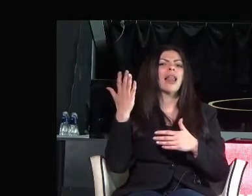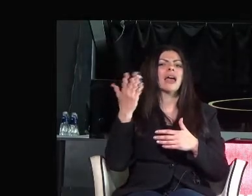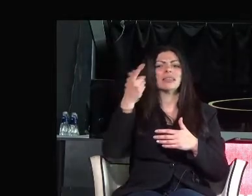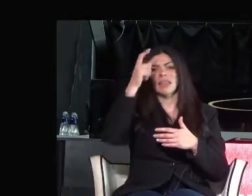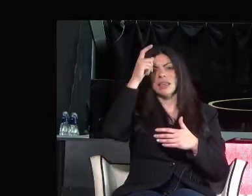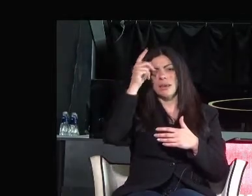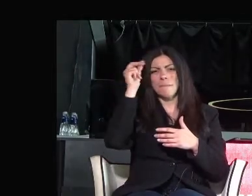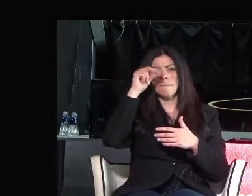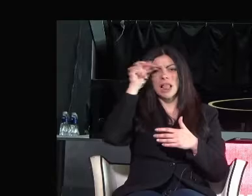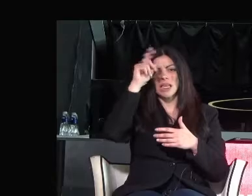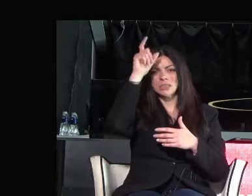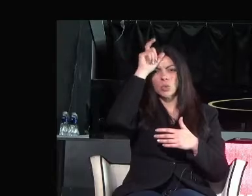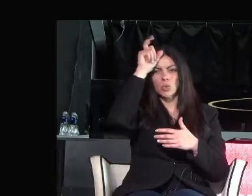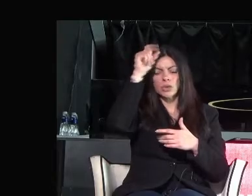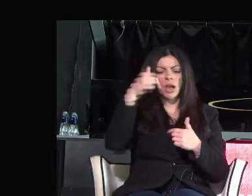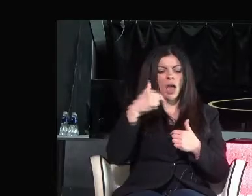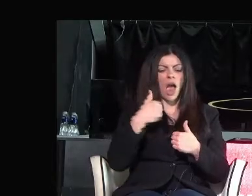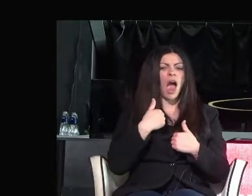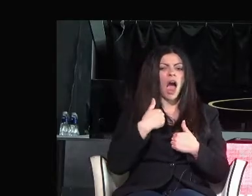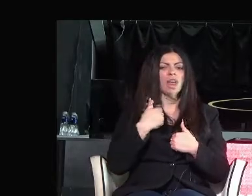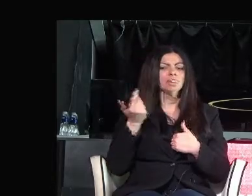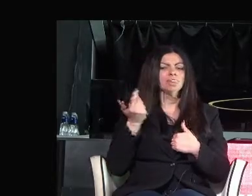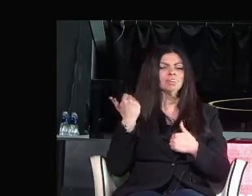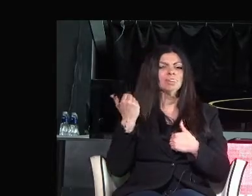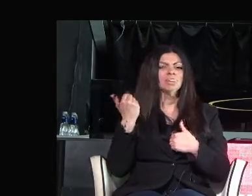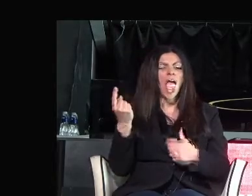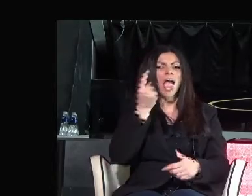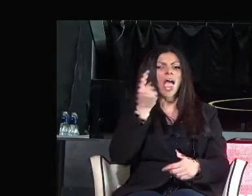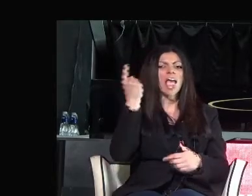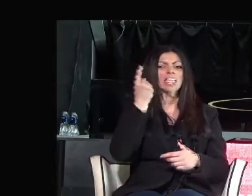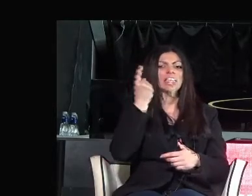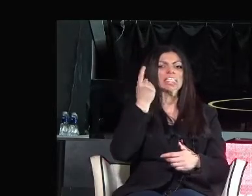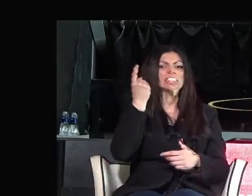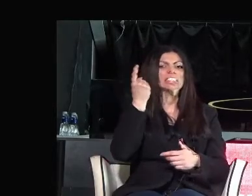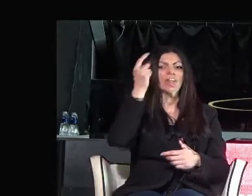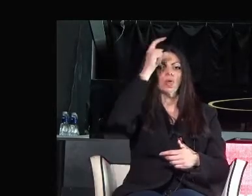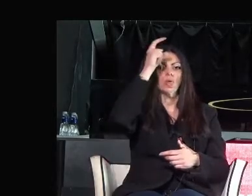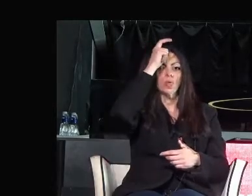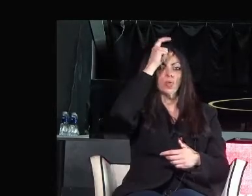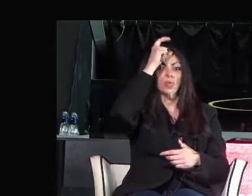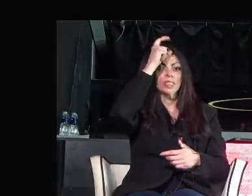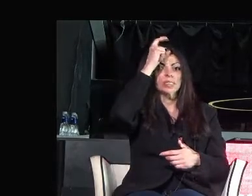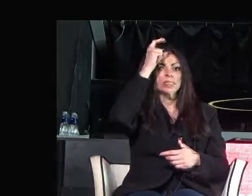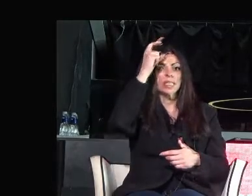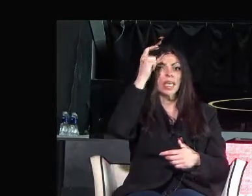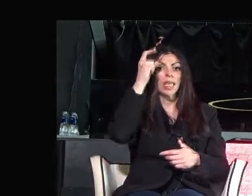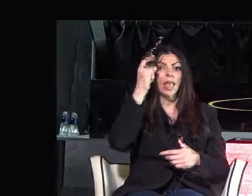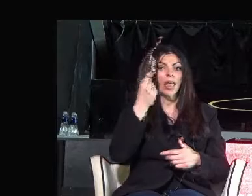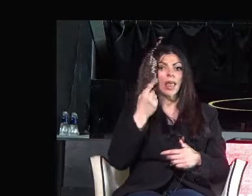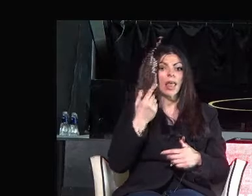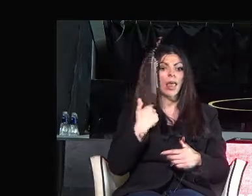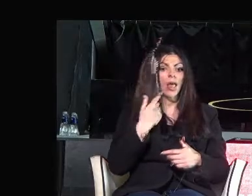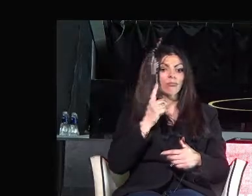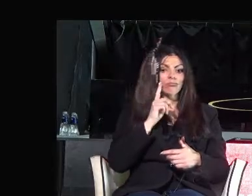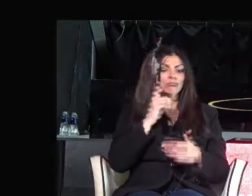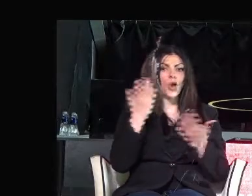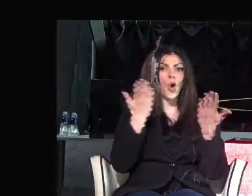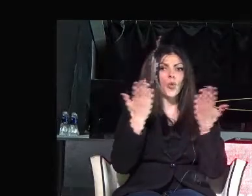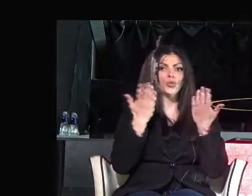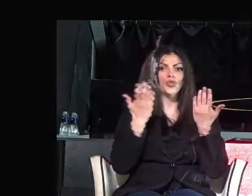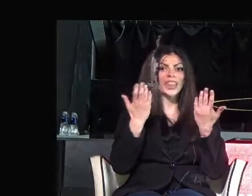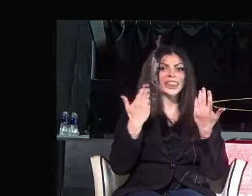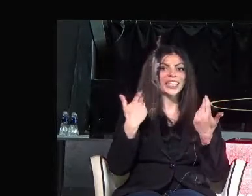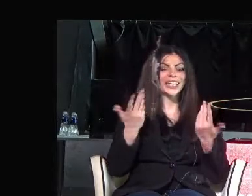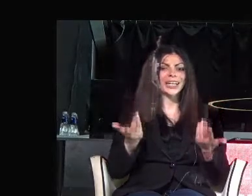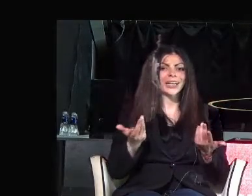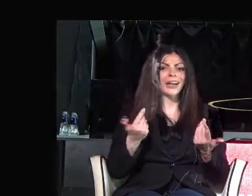in the class. And during that lesson, my history teacher told us that actually a lot of Bulgarian Turks